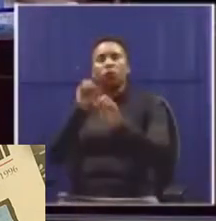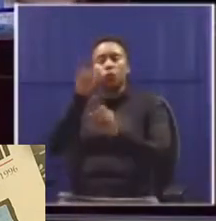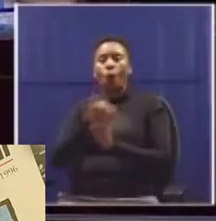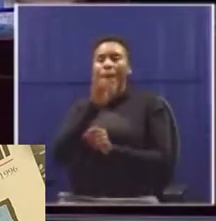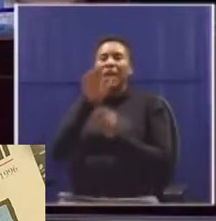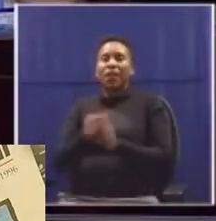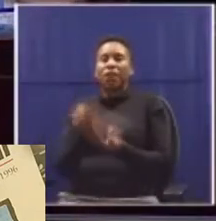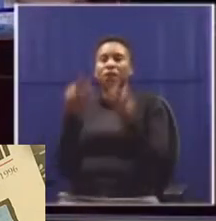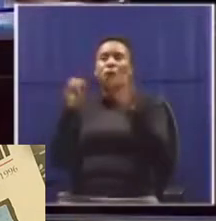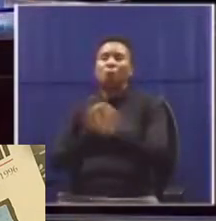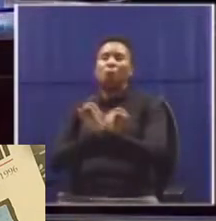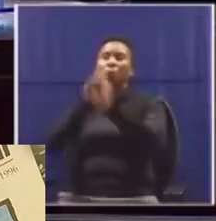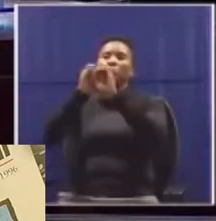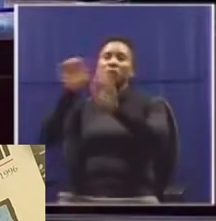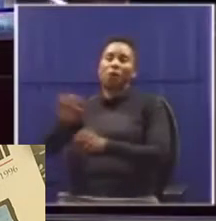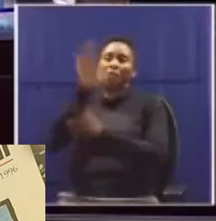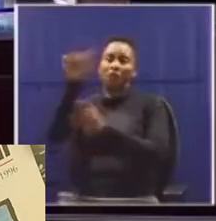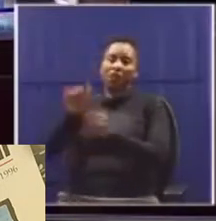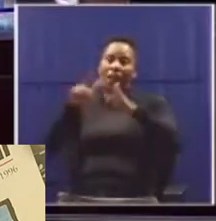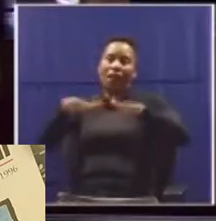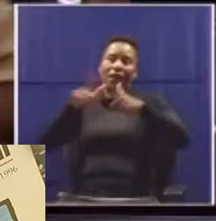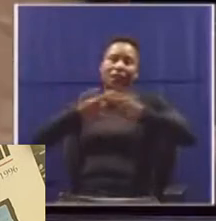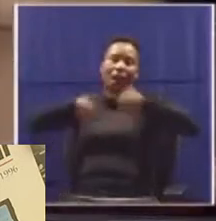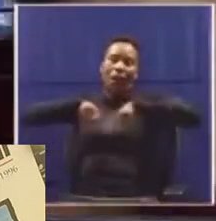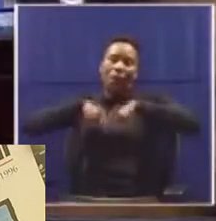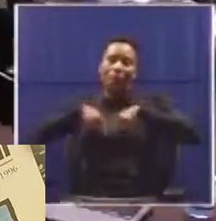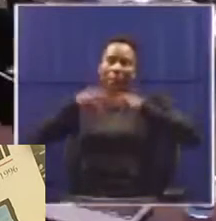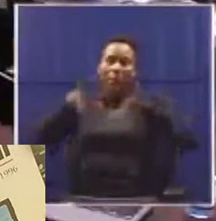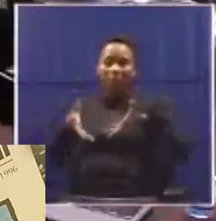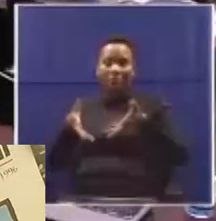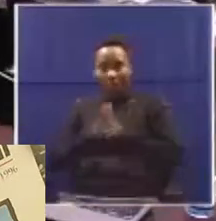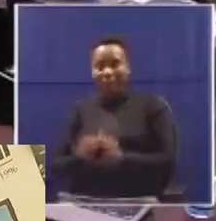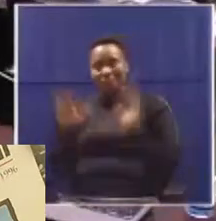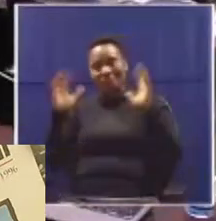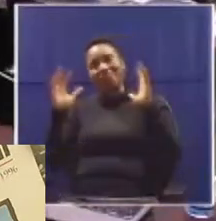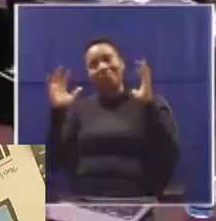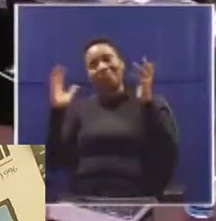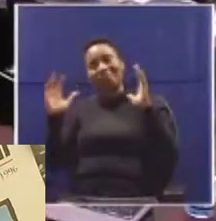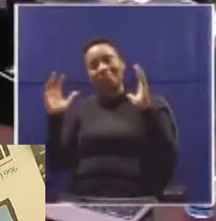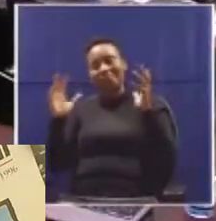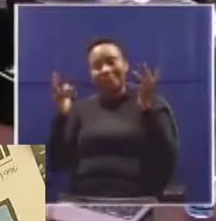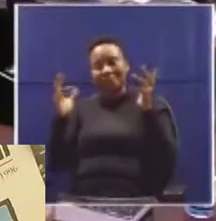South Africa Our Land thank you another member